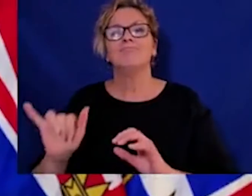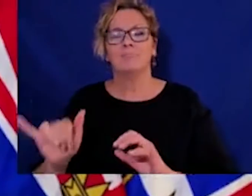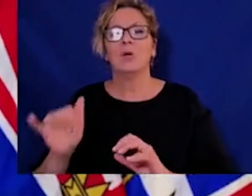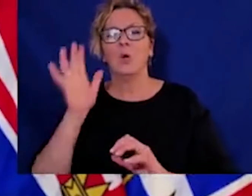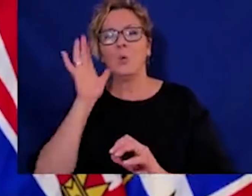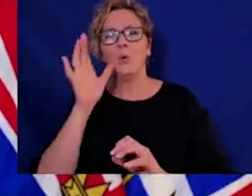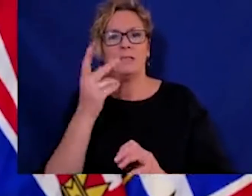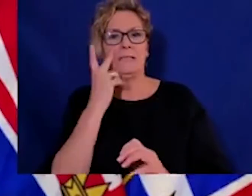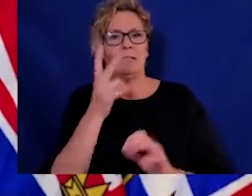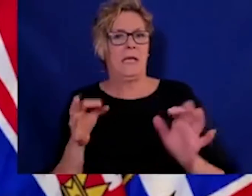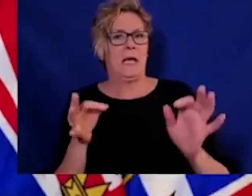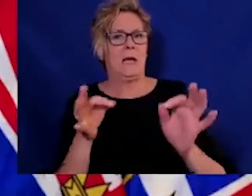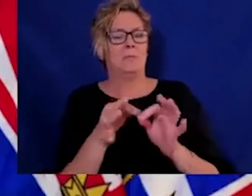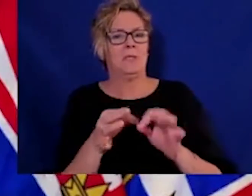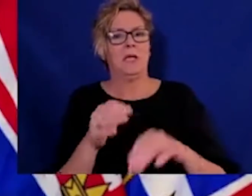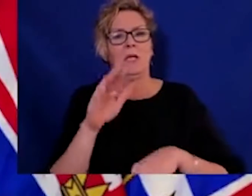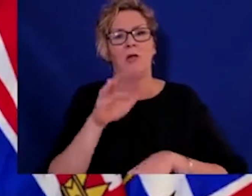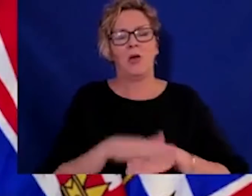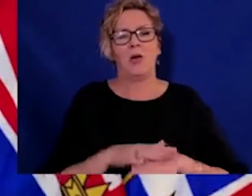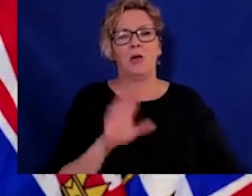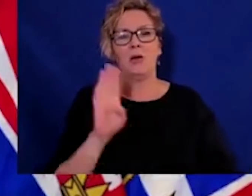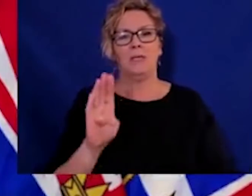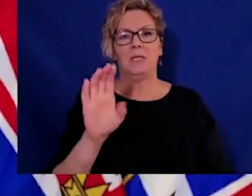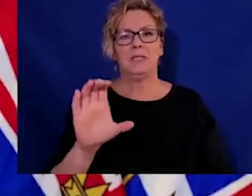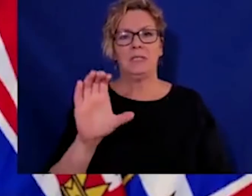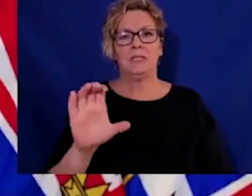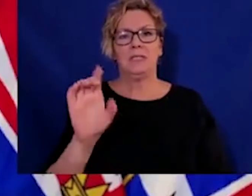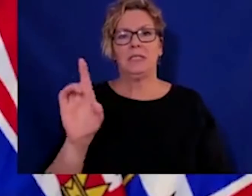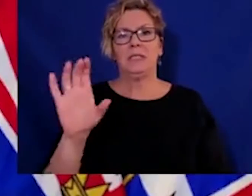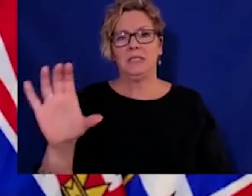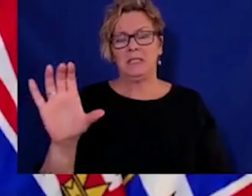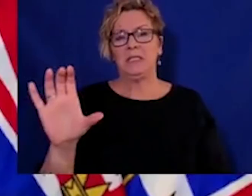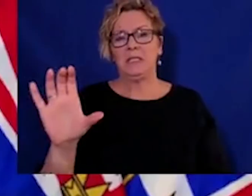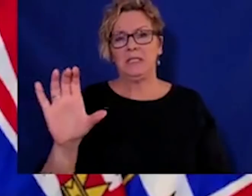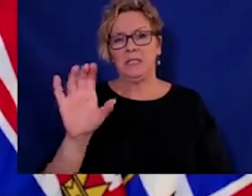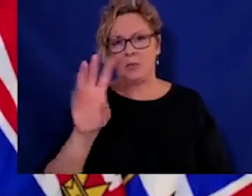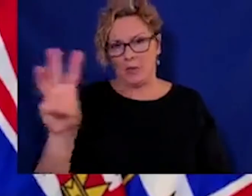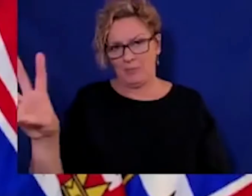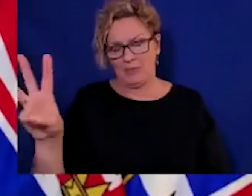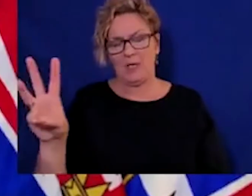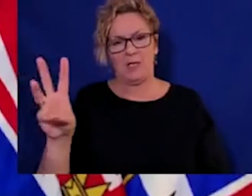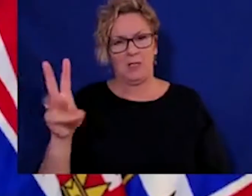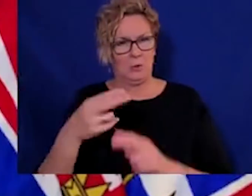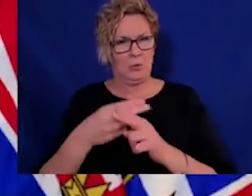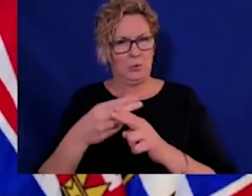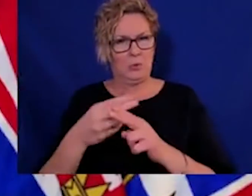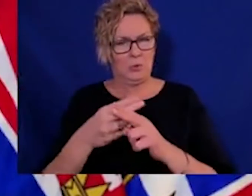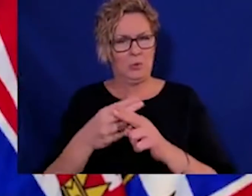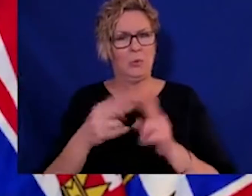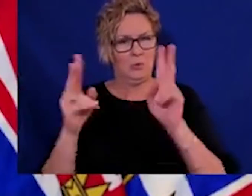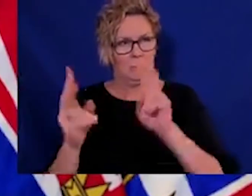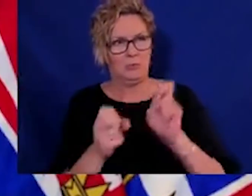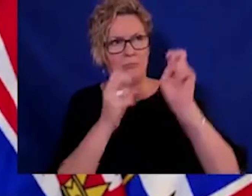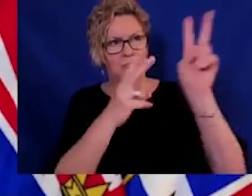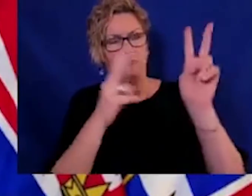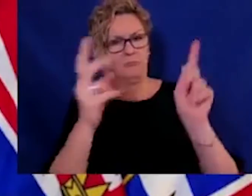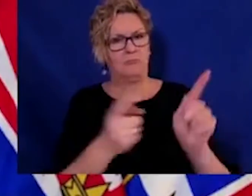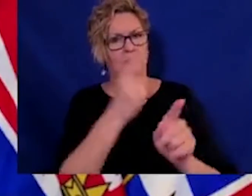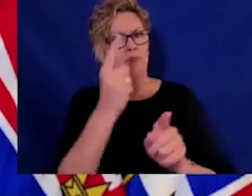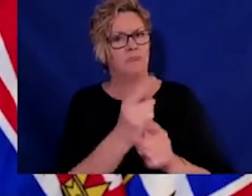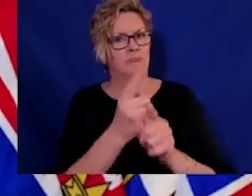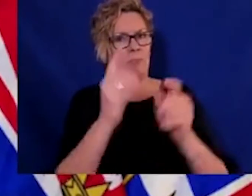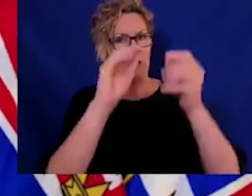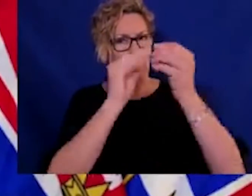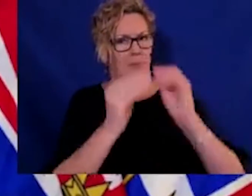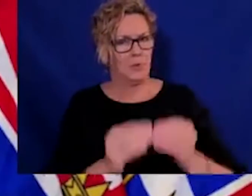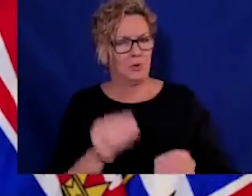updated on the BC CDC dashboard in the coming 24 to 48 hours. And I bring